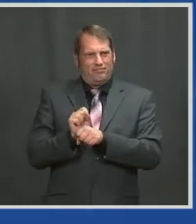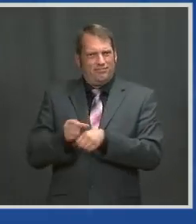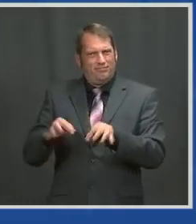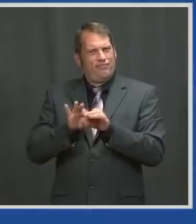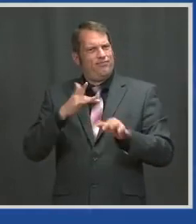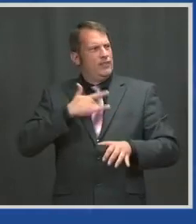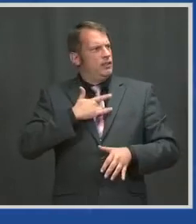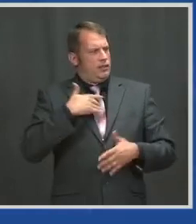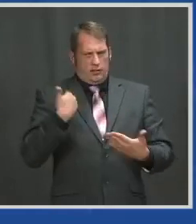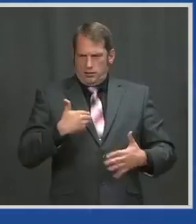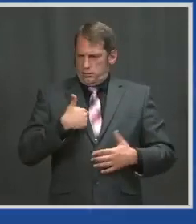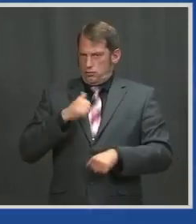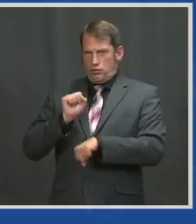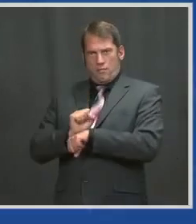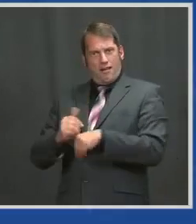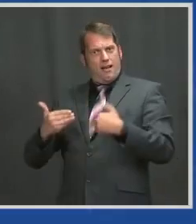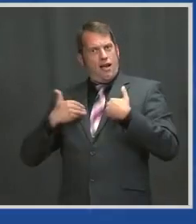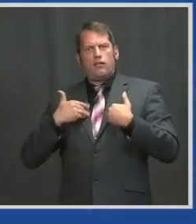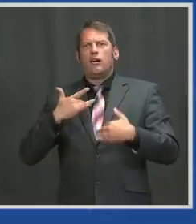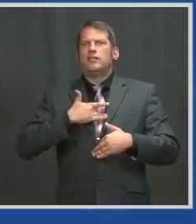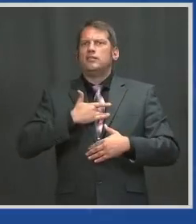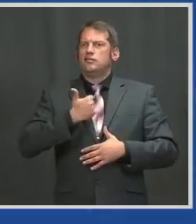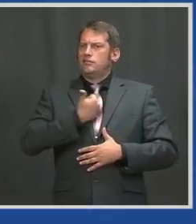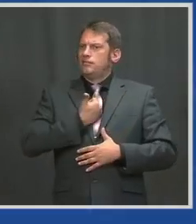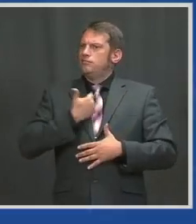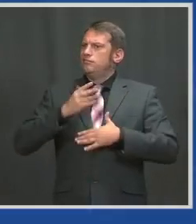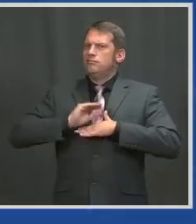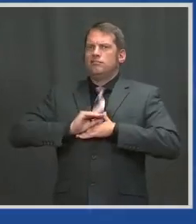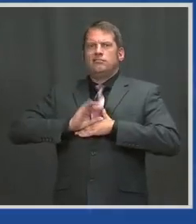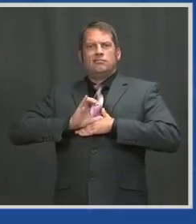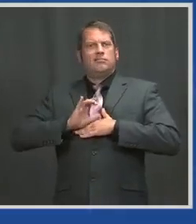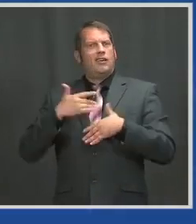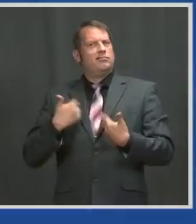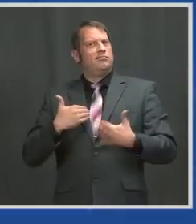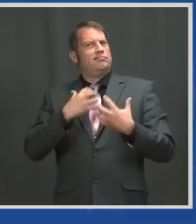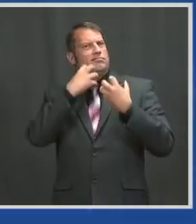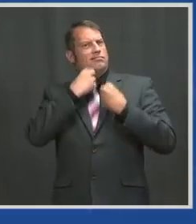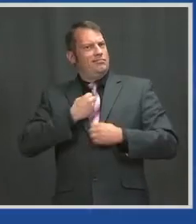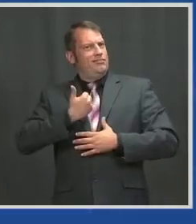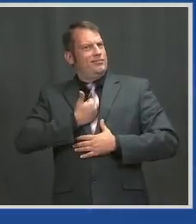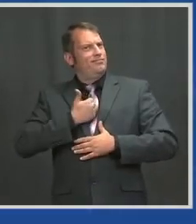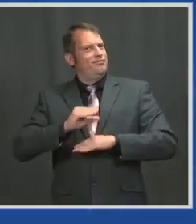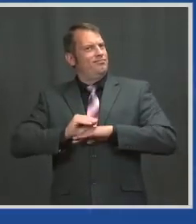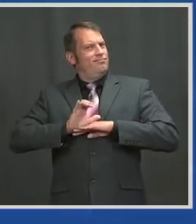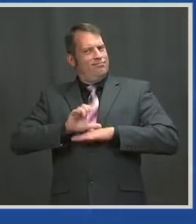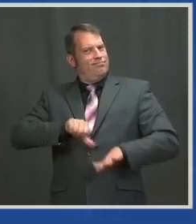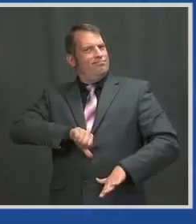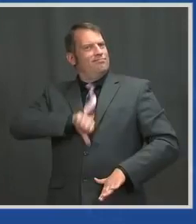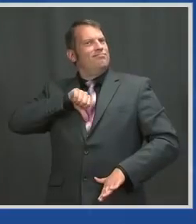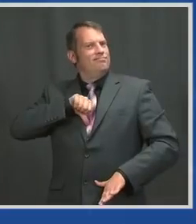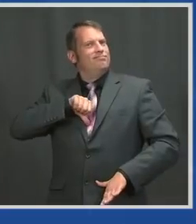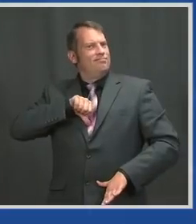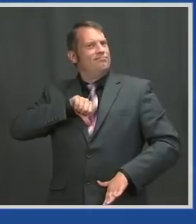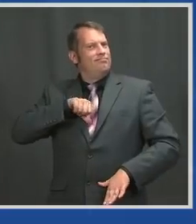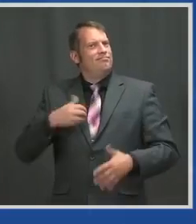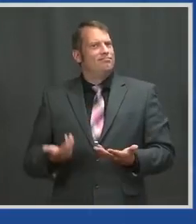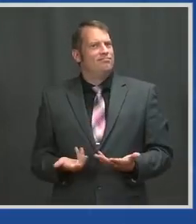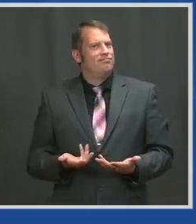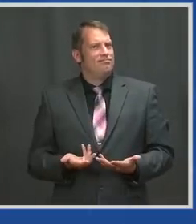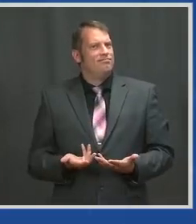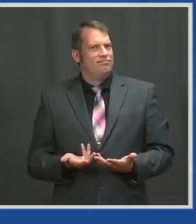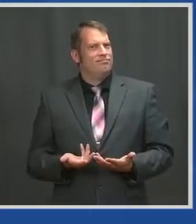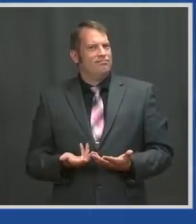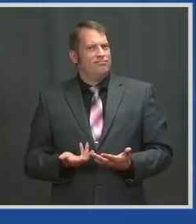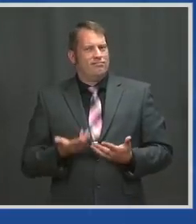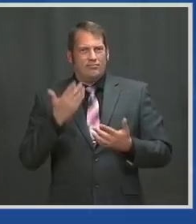community. More than a paycheck is people's pride. It's about being able to look your child in the eye and say, honey, it's going to be